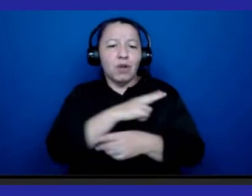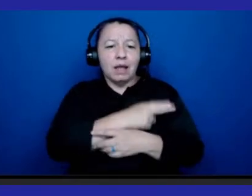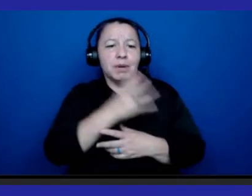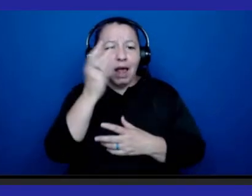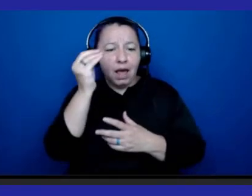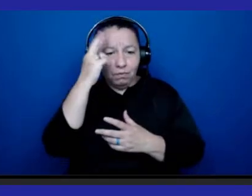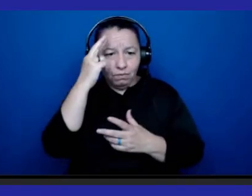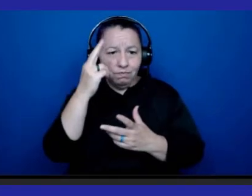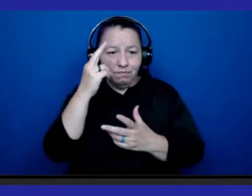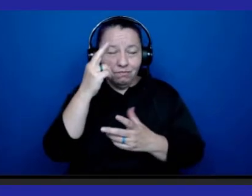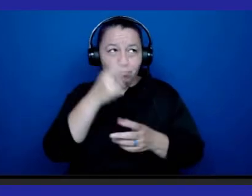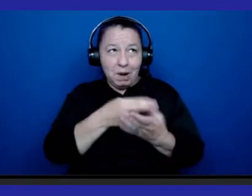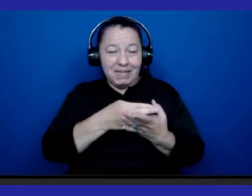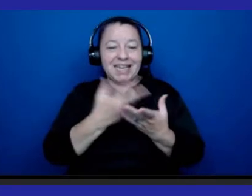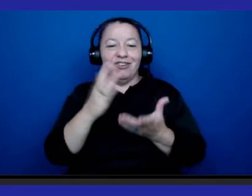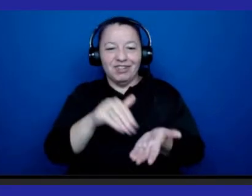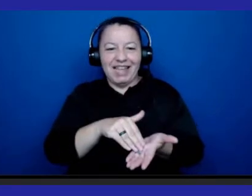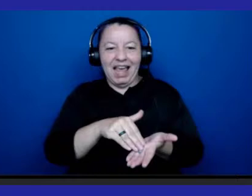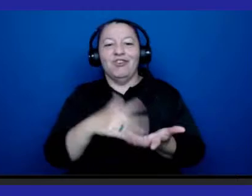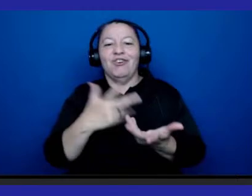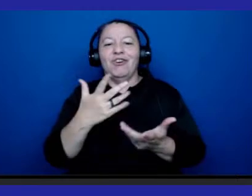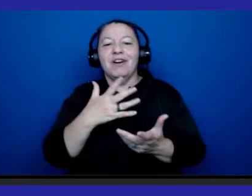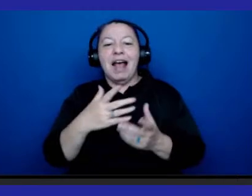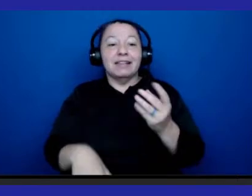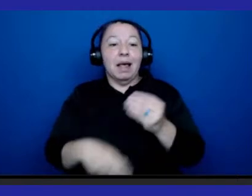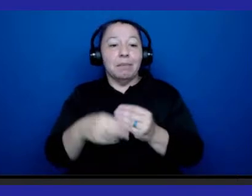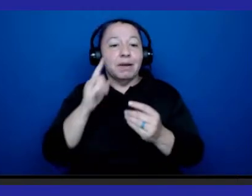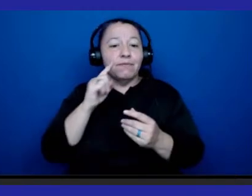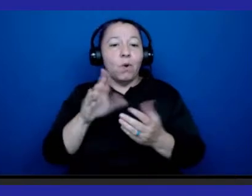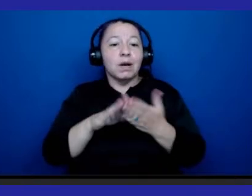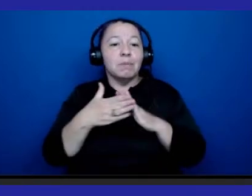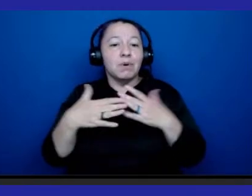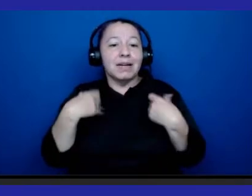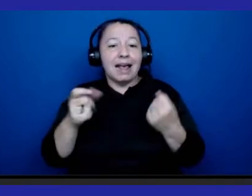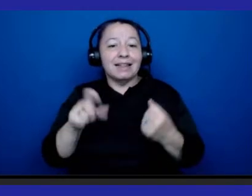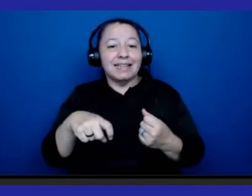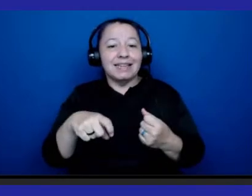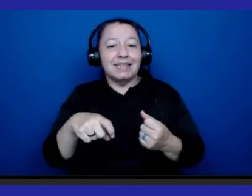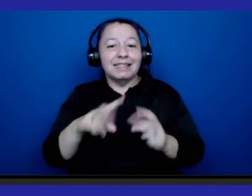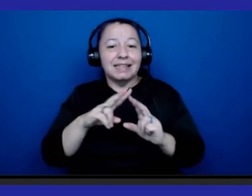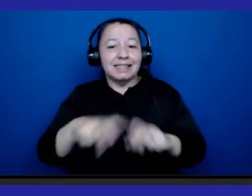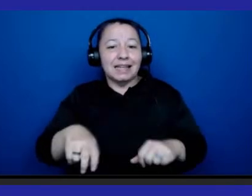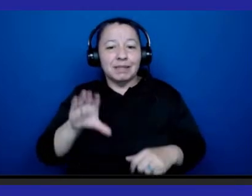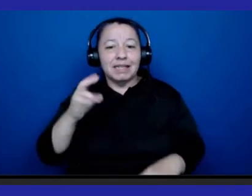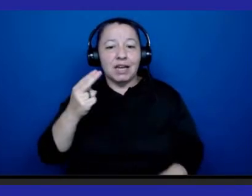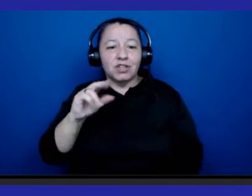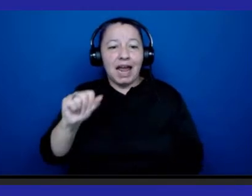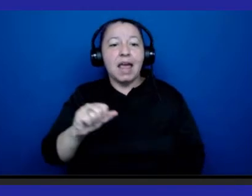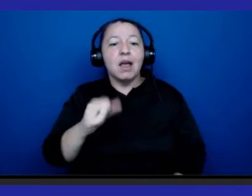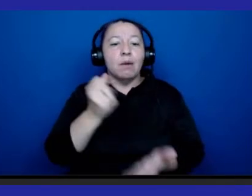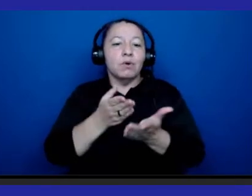a supplement to the Community Health Needs Assessment, which was approved by the Board of Directors in June 2022.